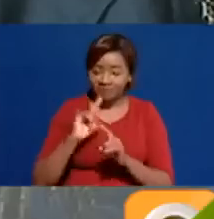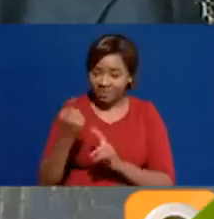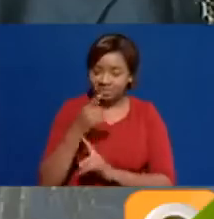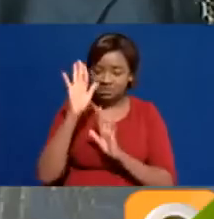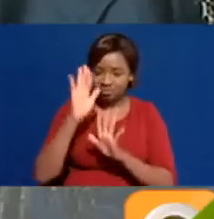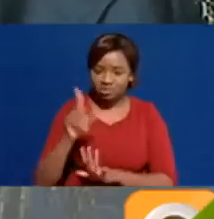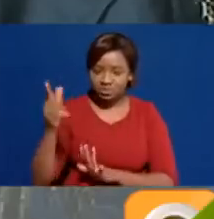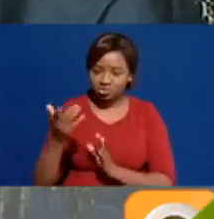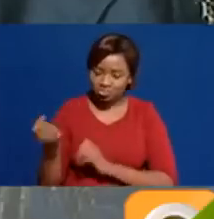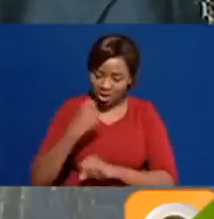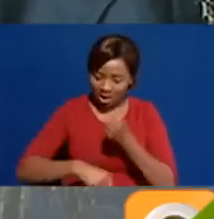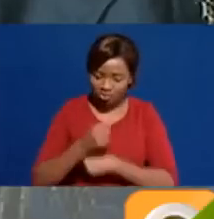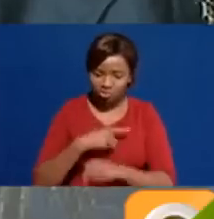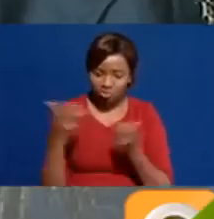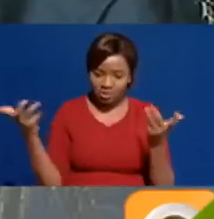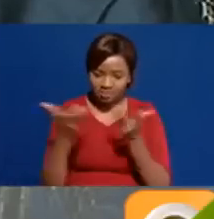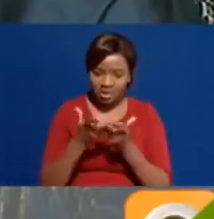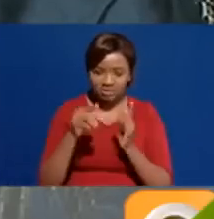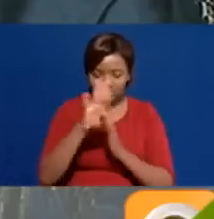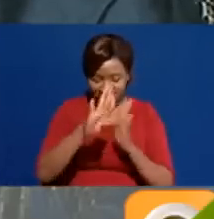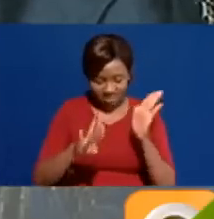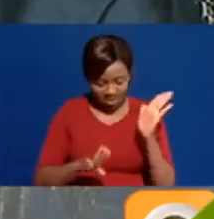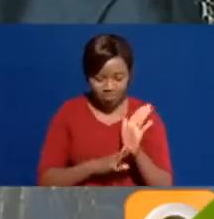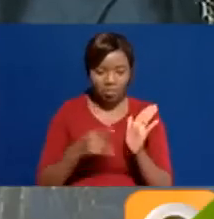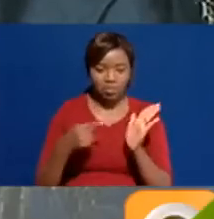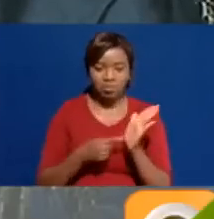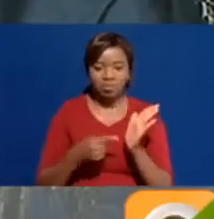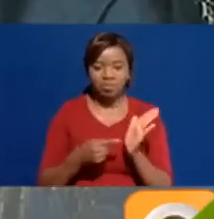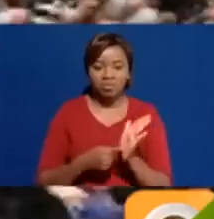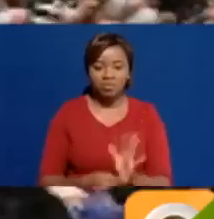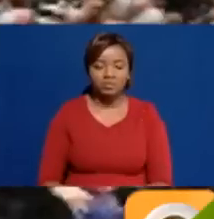to biblical teachings. Seth Olale reports.